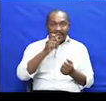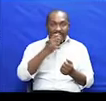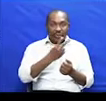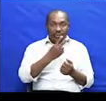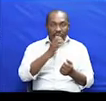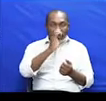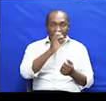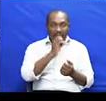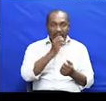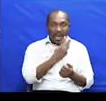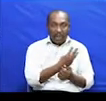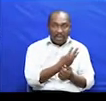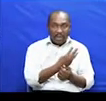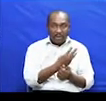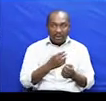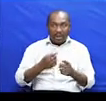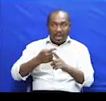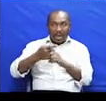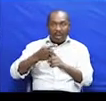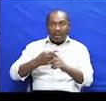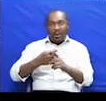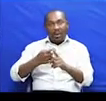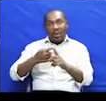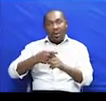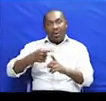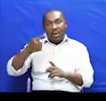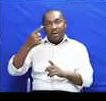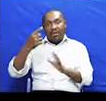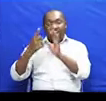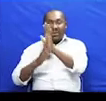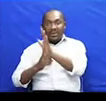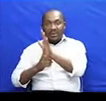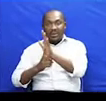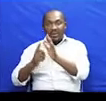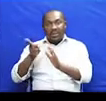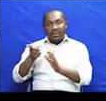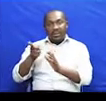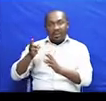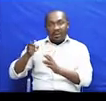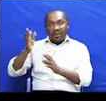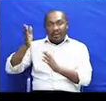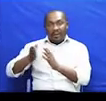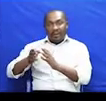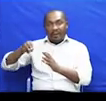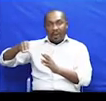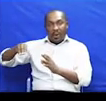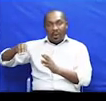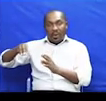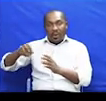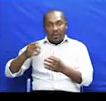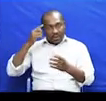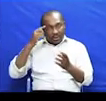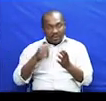add, when you add, you must get 160 grams per mole. So it will be 2, if